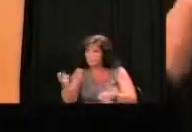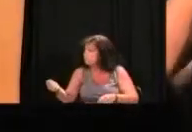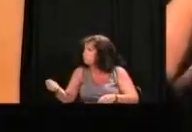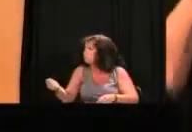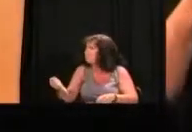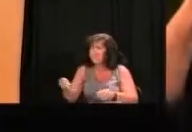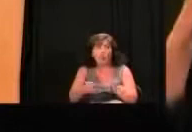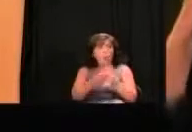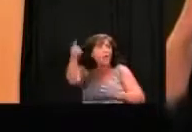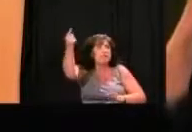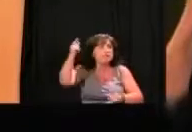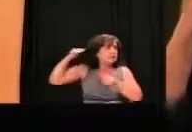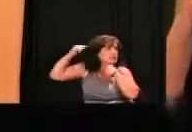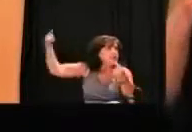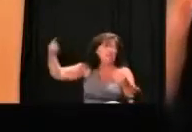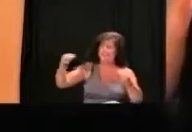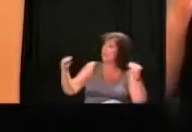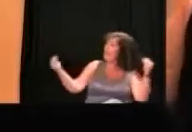Not once, nothing.